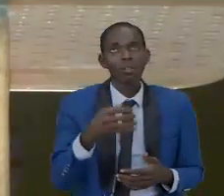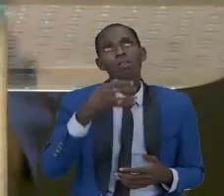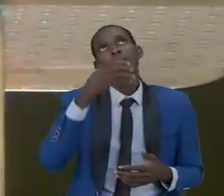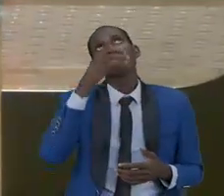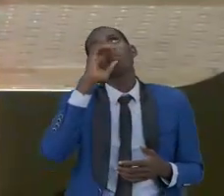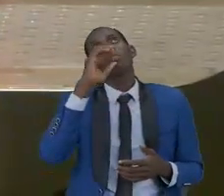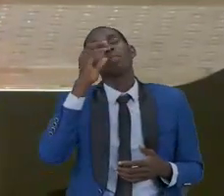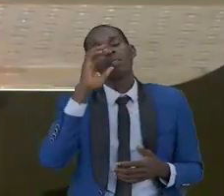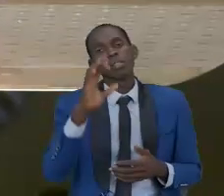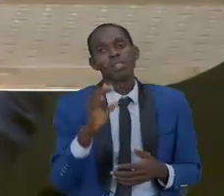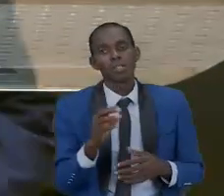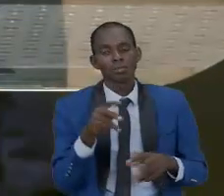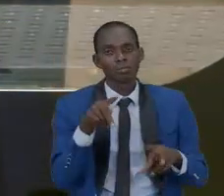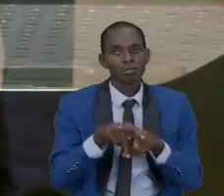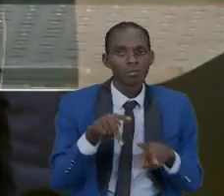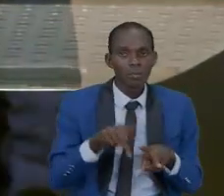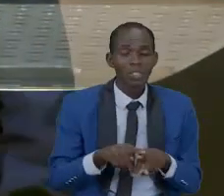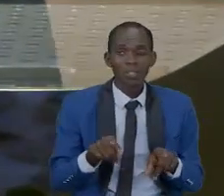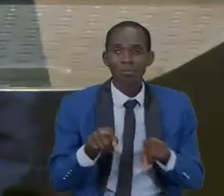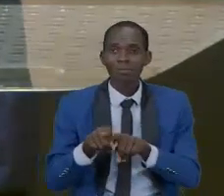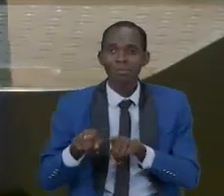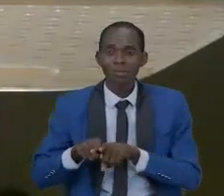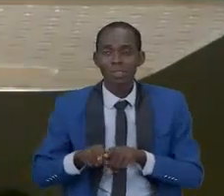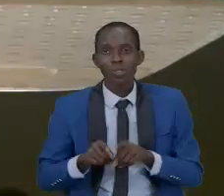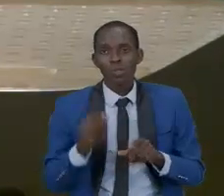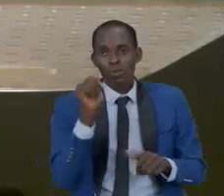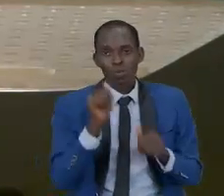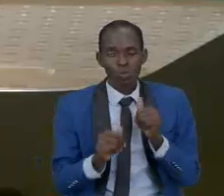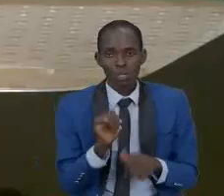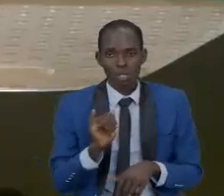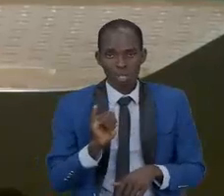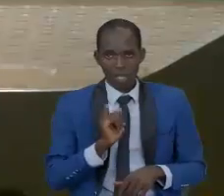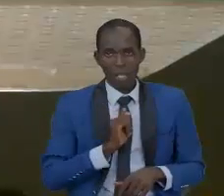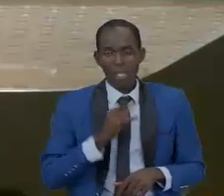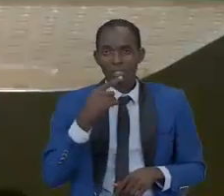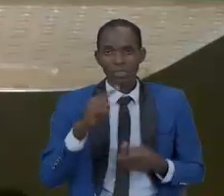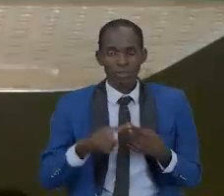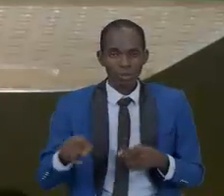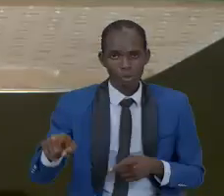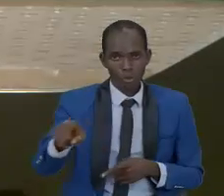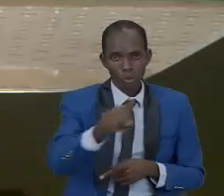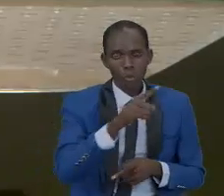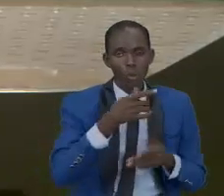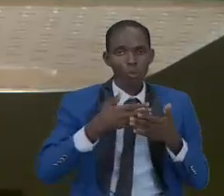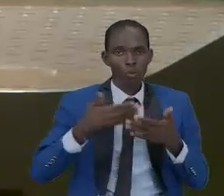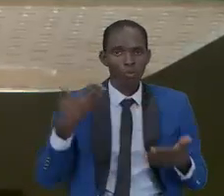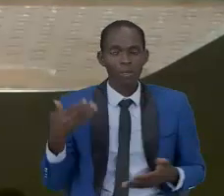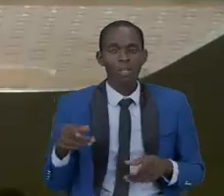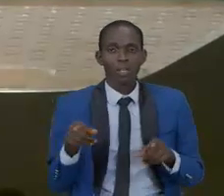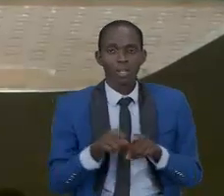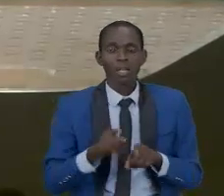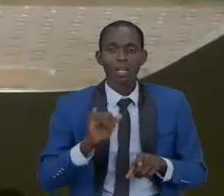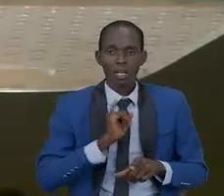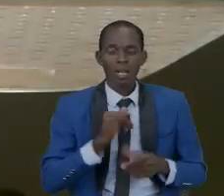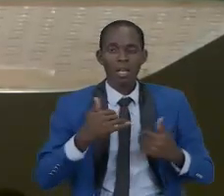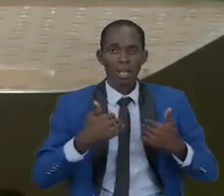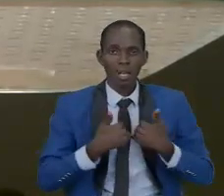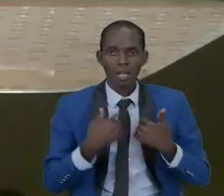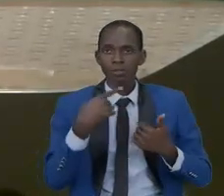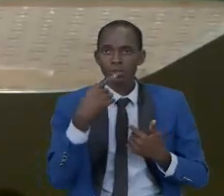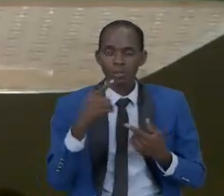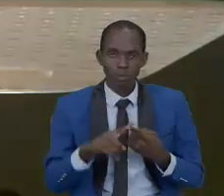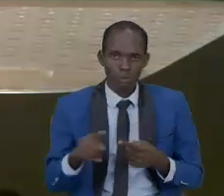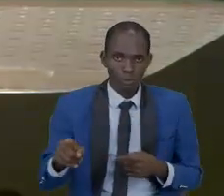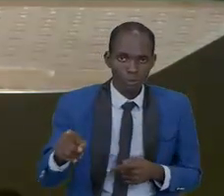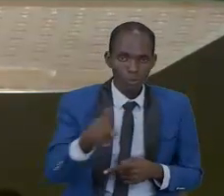Revelations and such like of the which I tell you before as I have told you